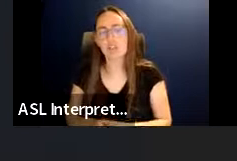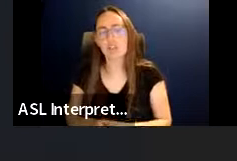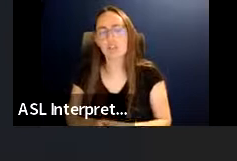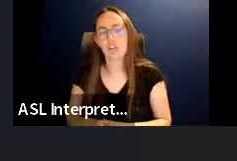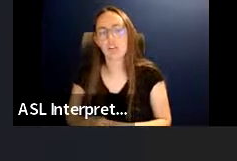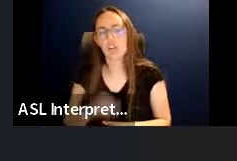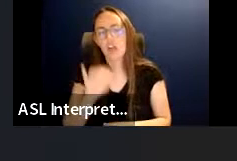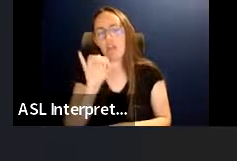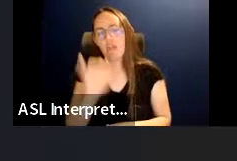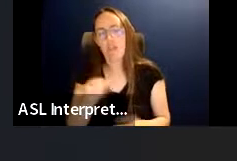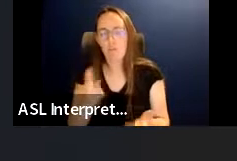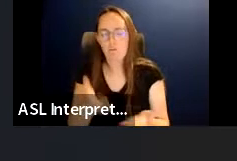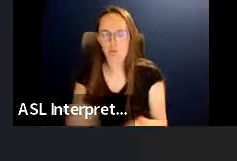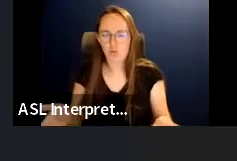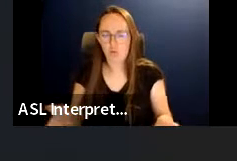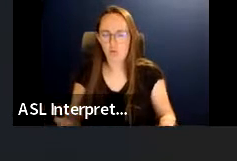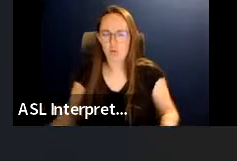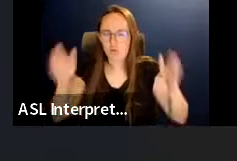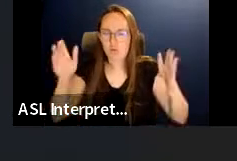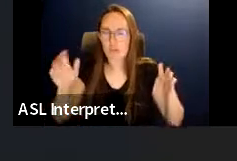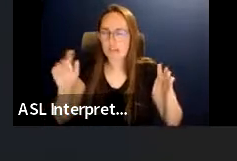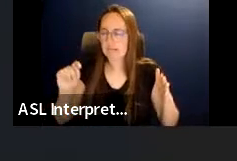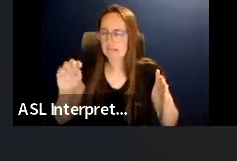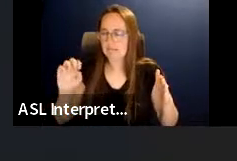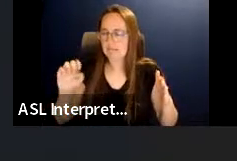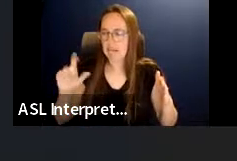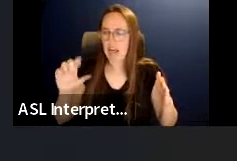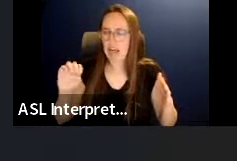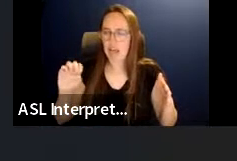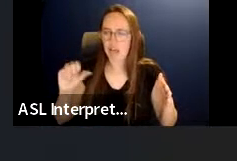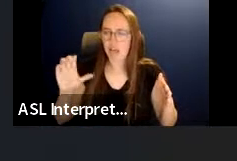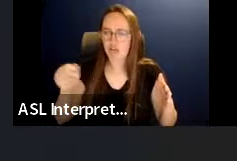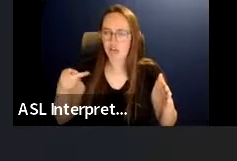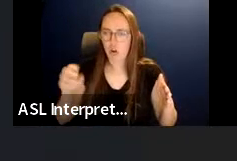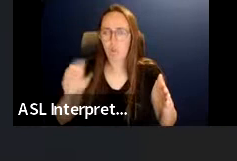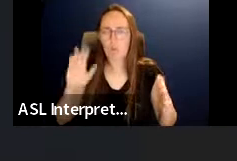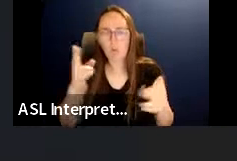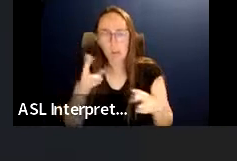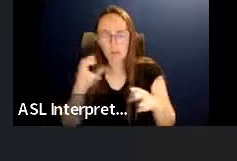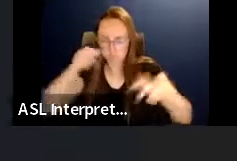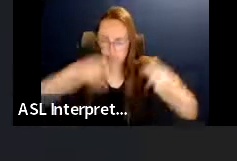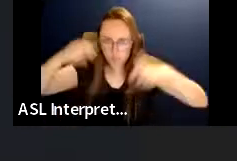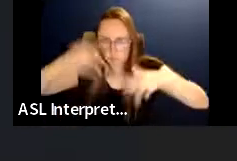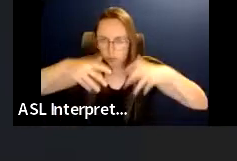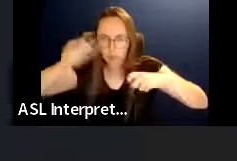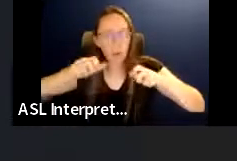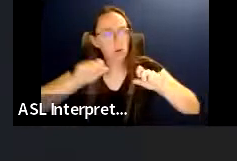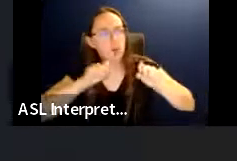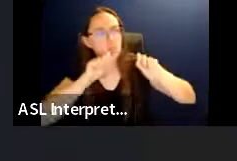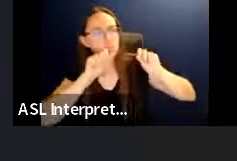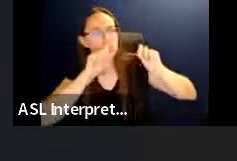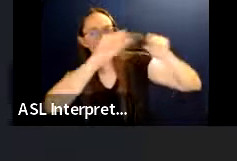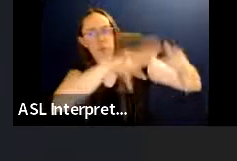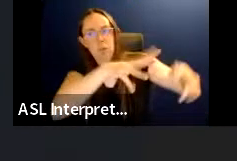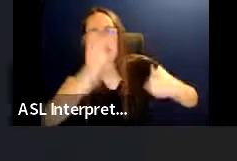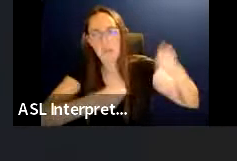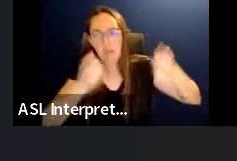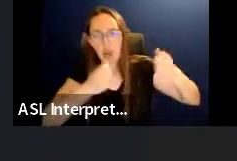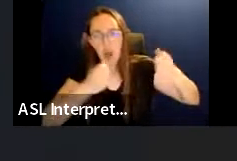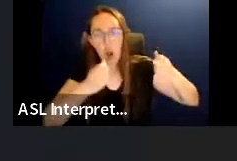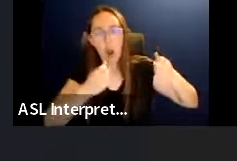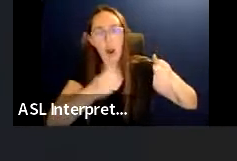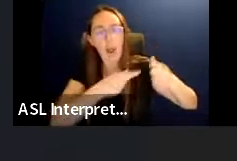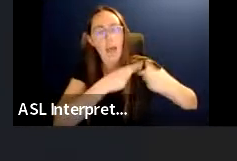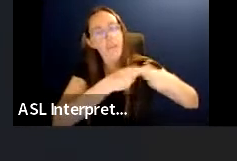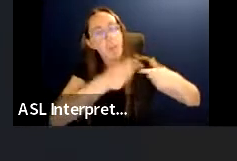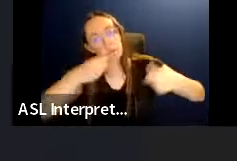get at Staples, I will load those up with whatever tools, materials I need. I'll stick that in the trunk of my car and then off to the